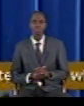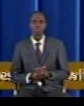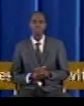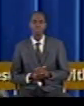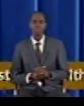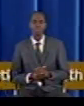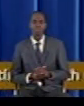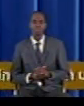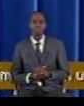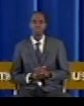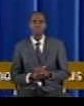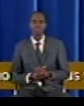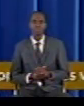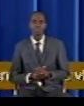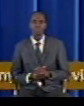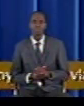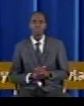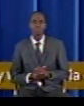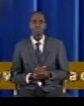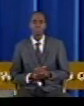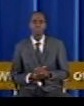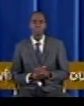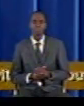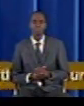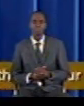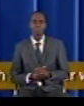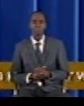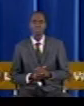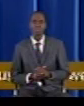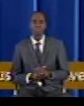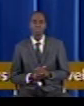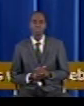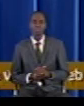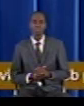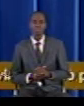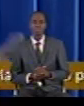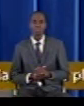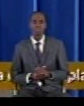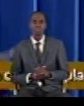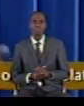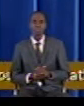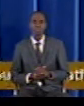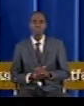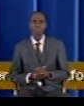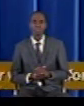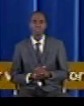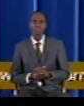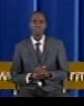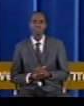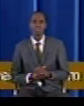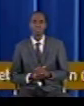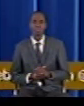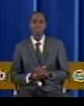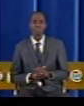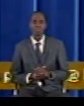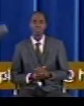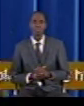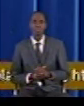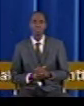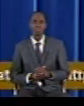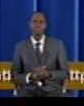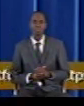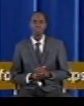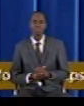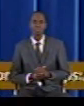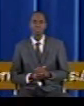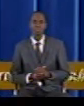Msaku wuwe. Tomotan, msaku wuwe. Nyesaki, msaku wuwe. Mjiremda, oyo, hamgeri